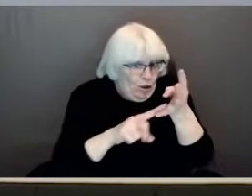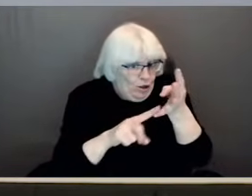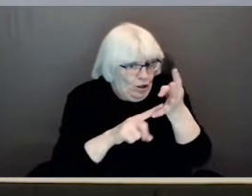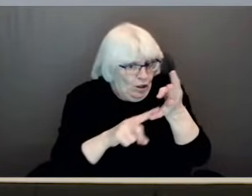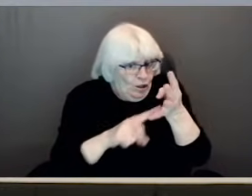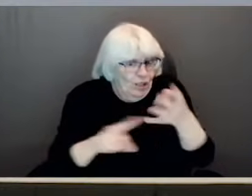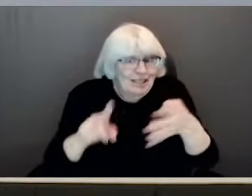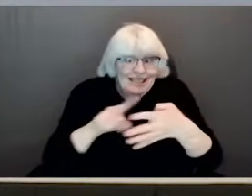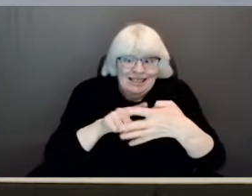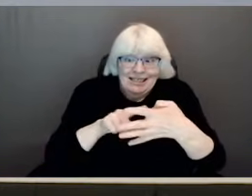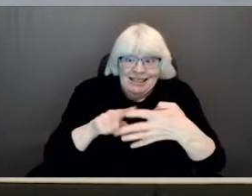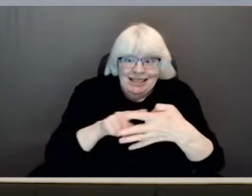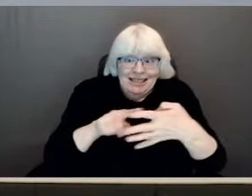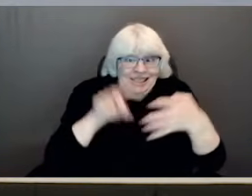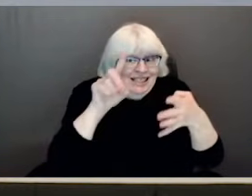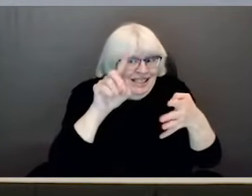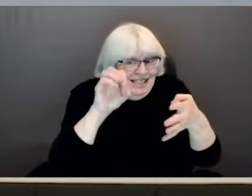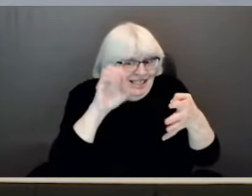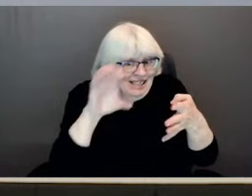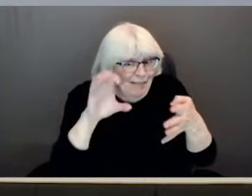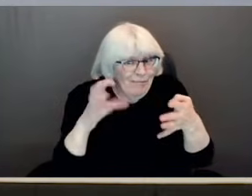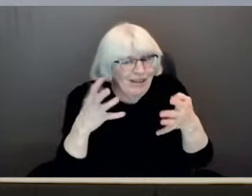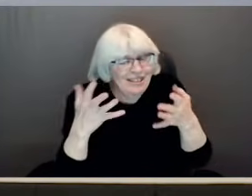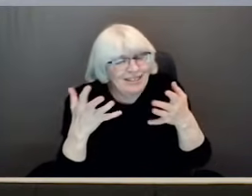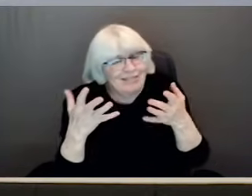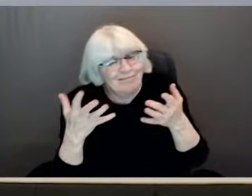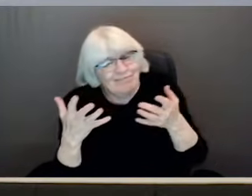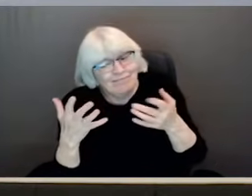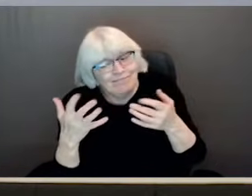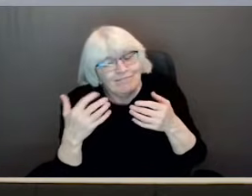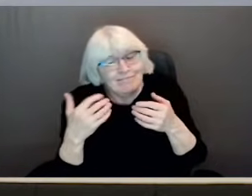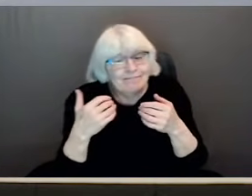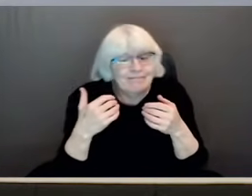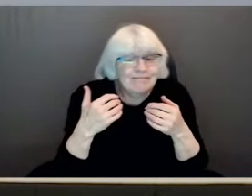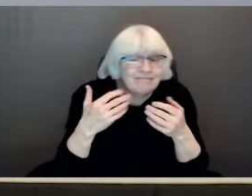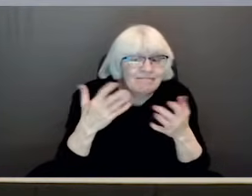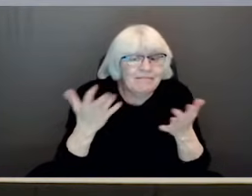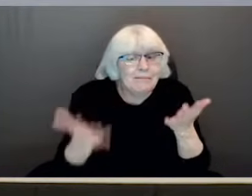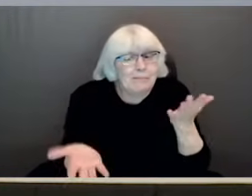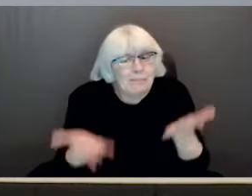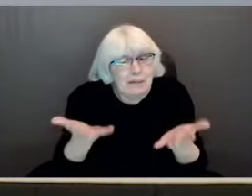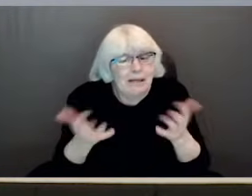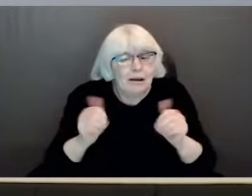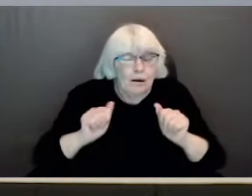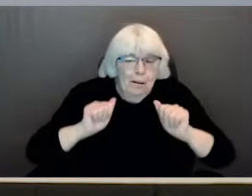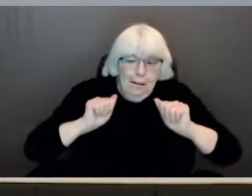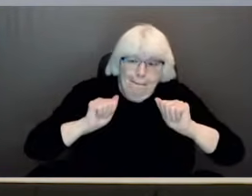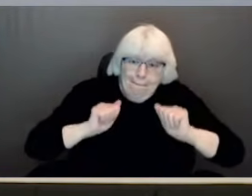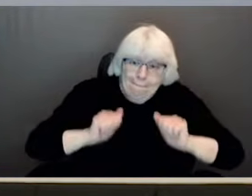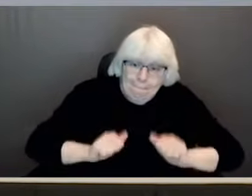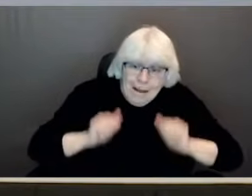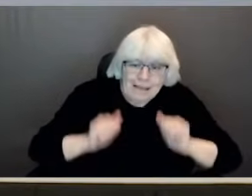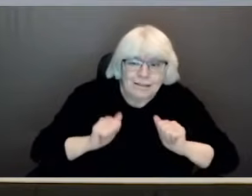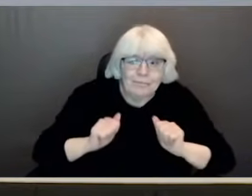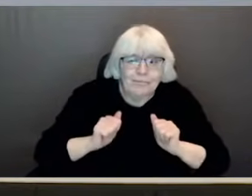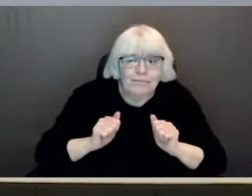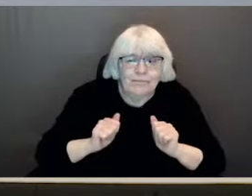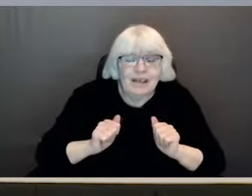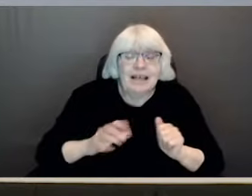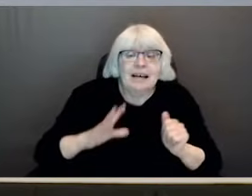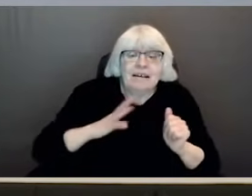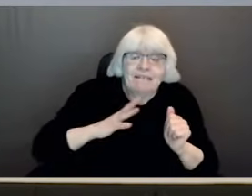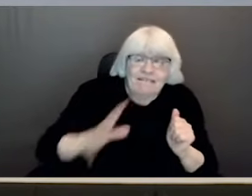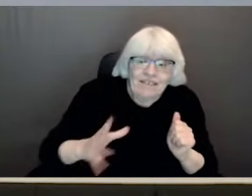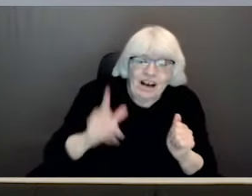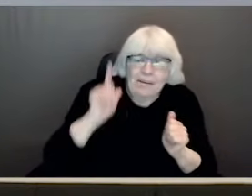or two, I think that it's looking much more hopeful. I'd feel differently about it than the end of November, if